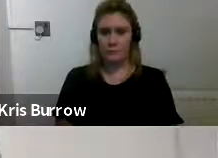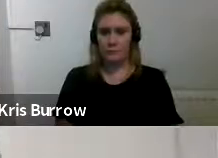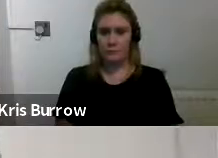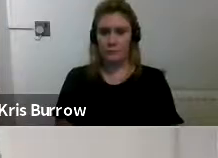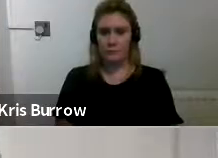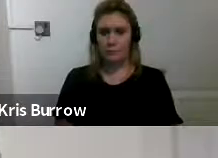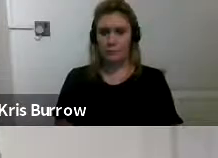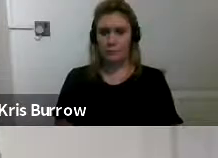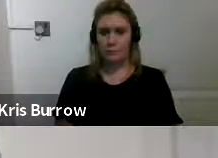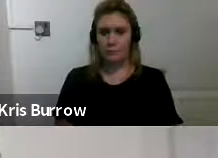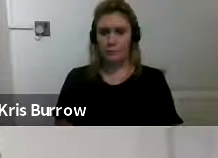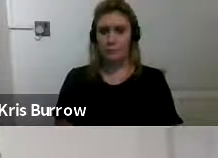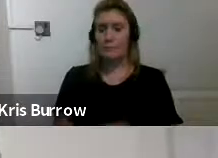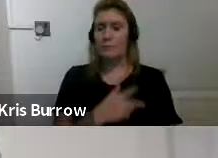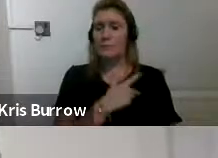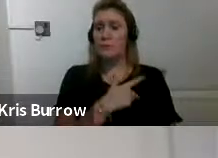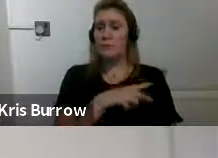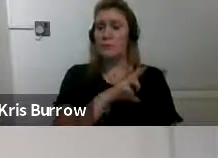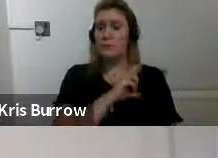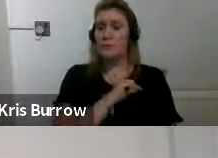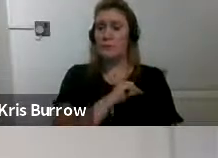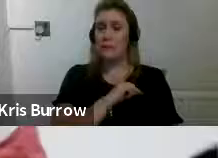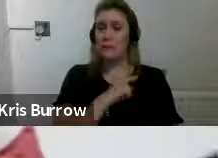¿Qué te gusta hacer?